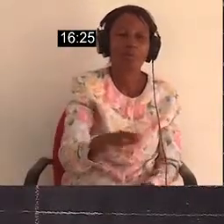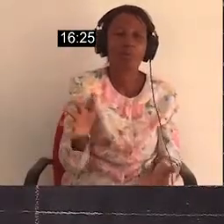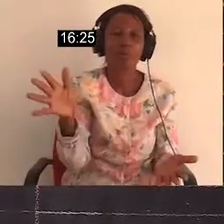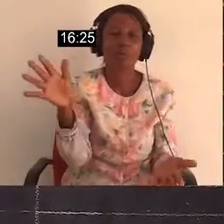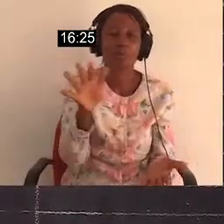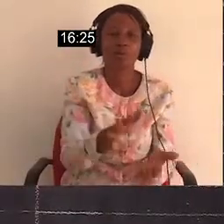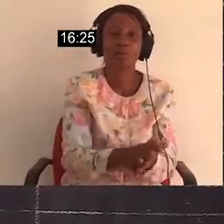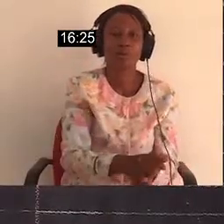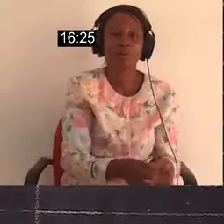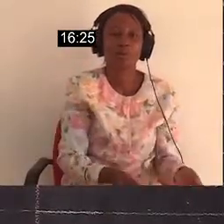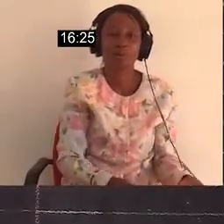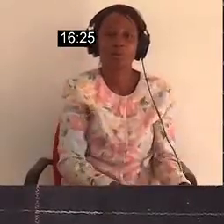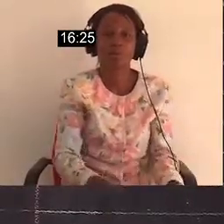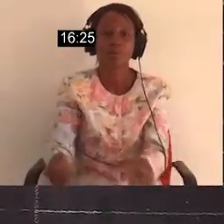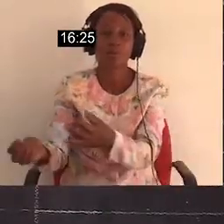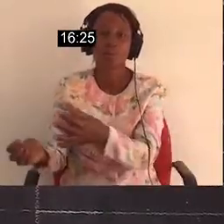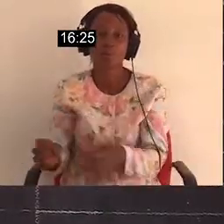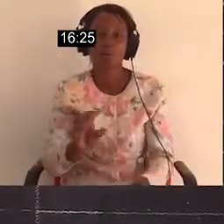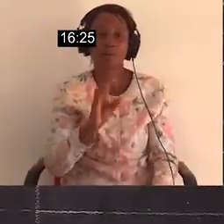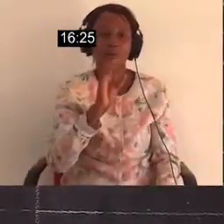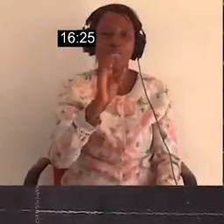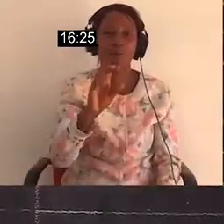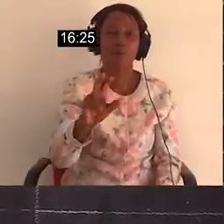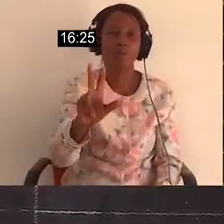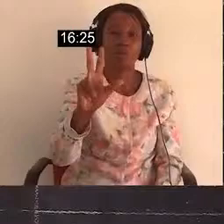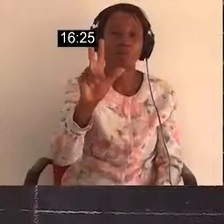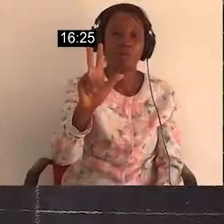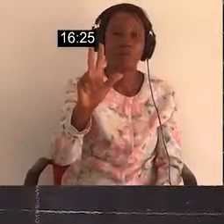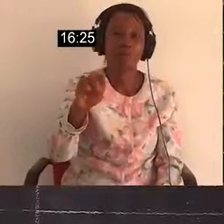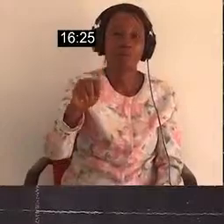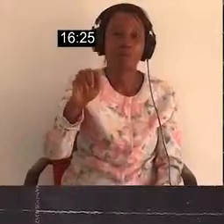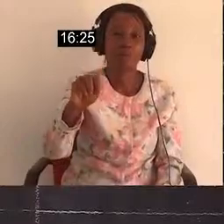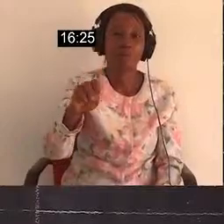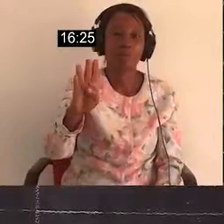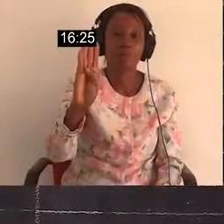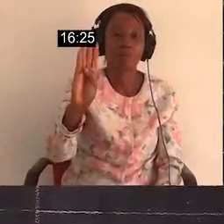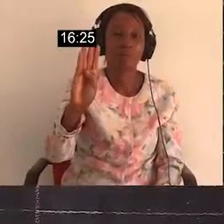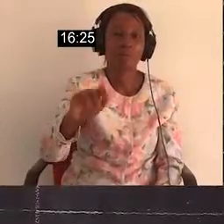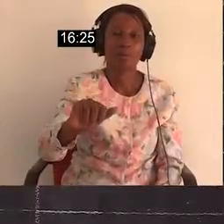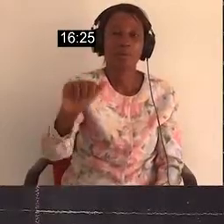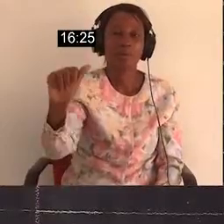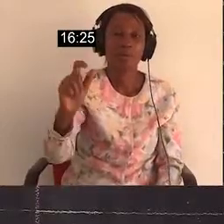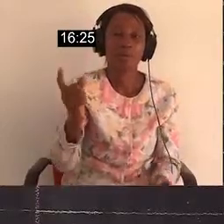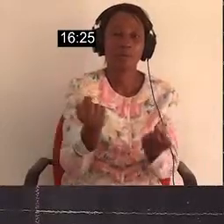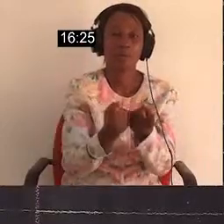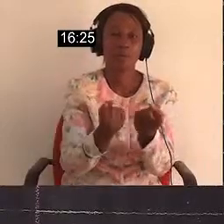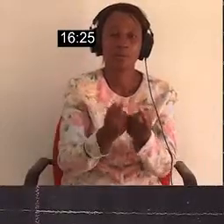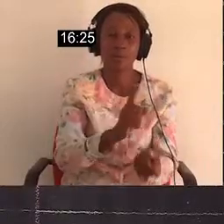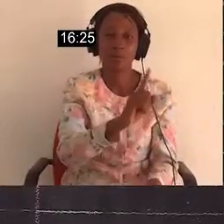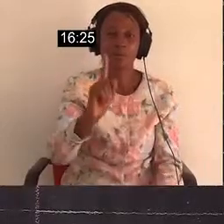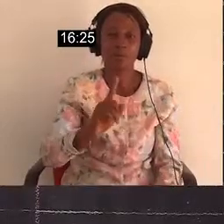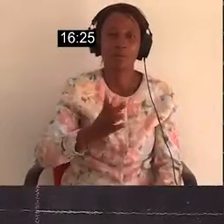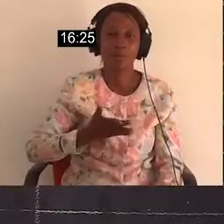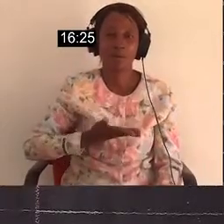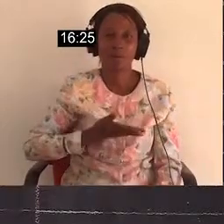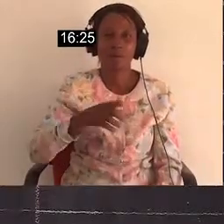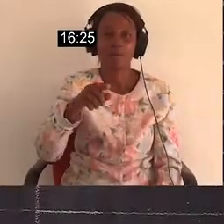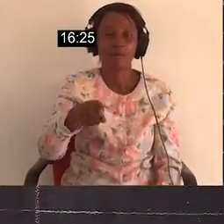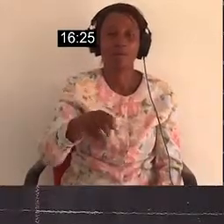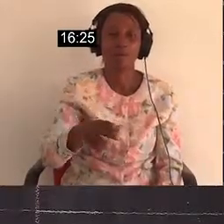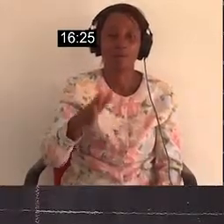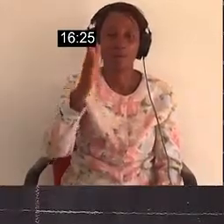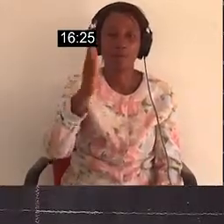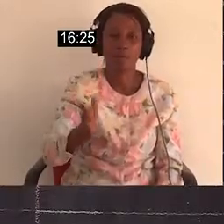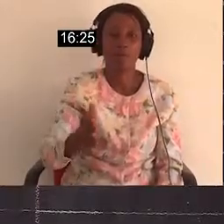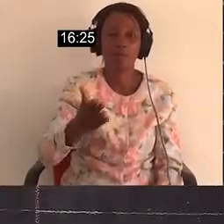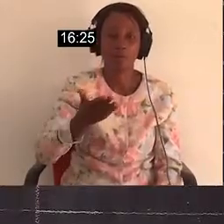On this net, anything we have there must have an O sound. Any word